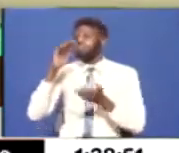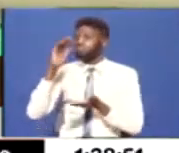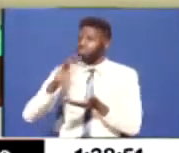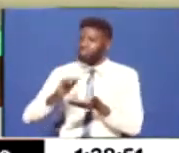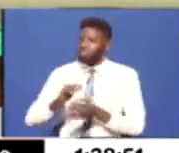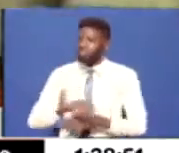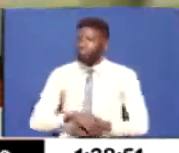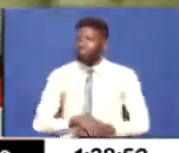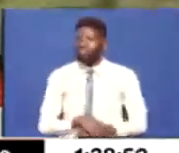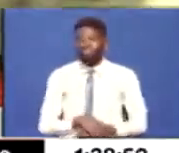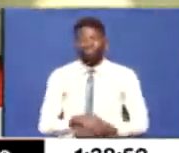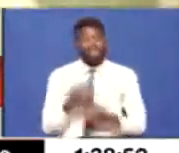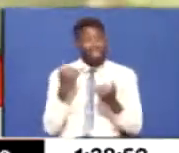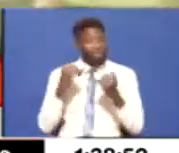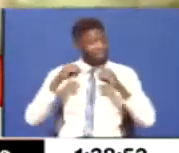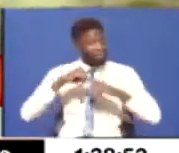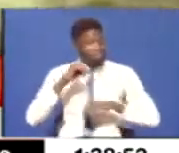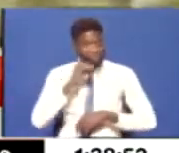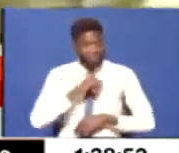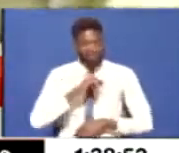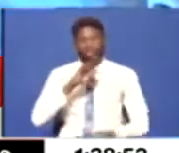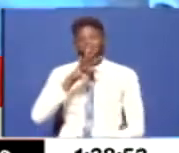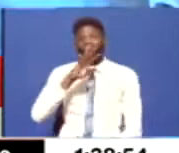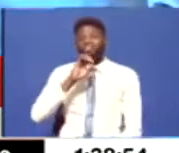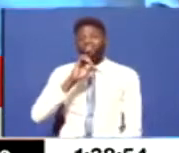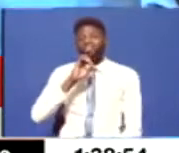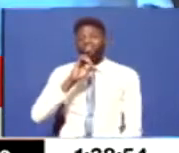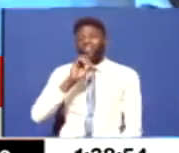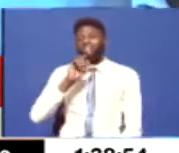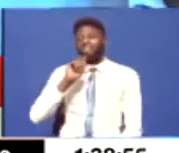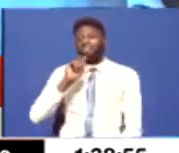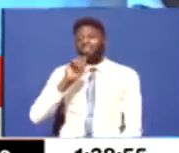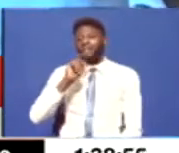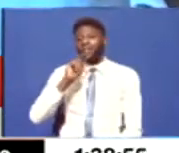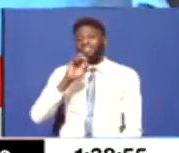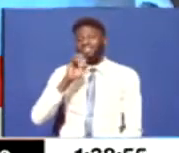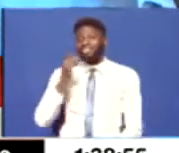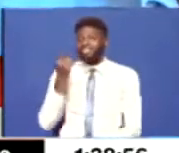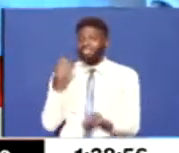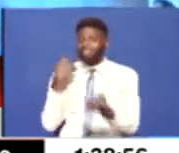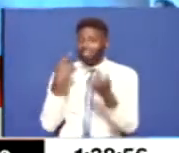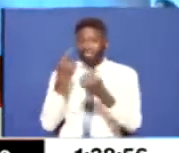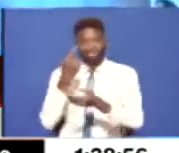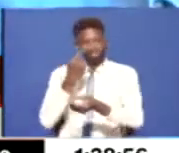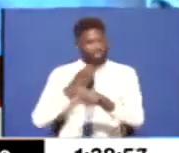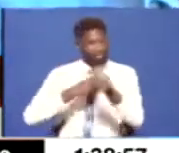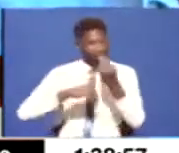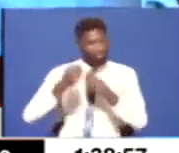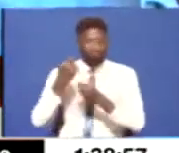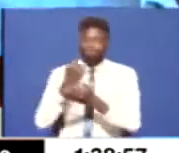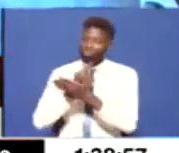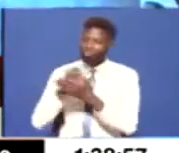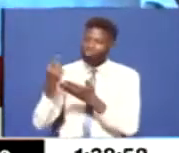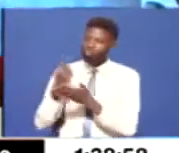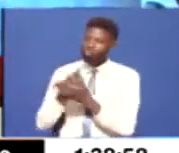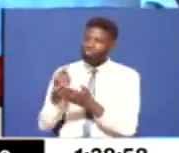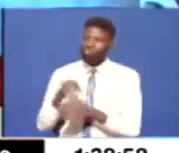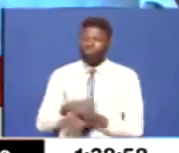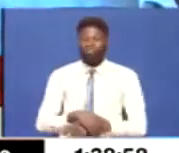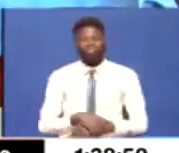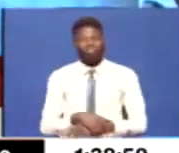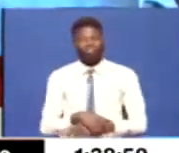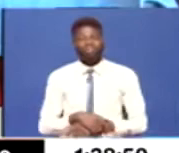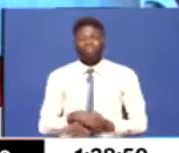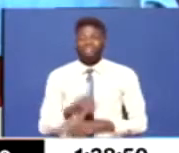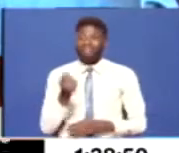traders to sell 40 tons of tea on a weekly basis. First one was, of course, reception of the tea that we